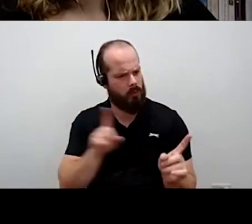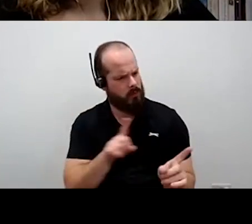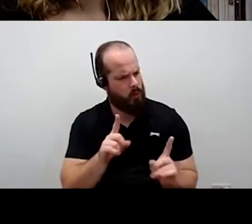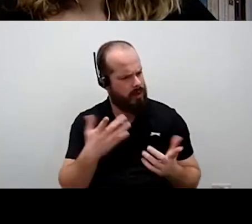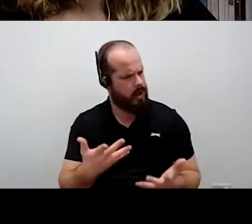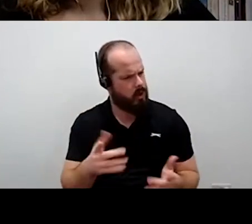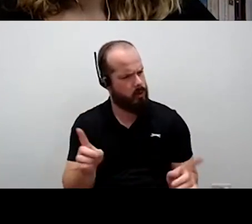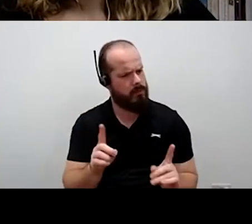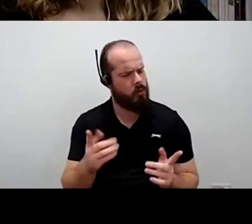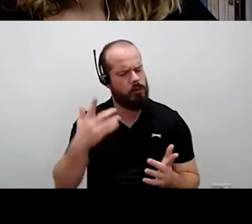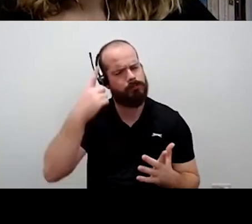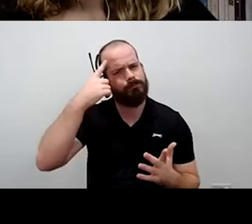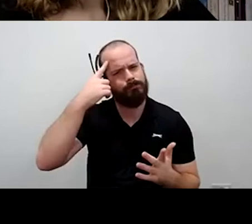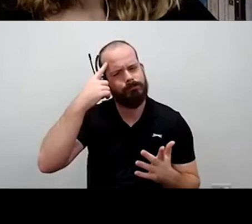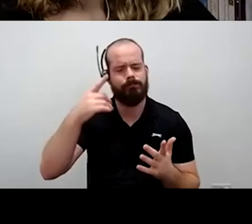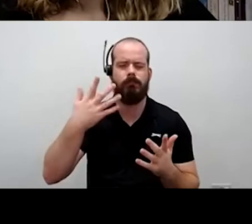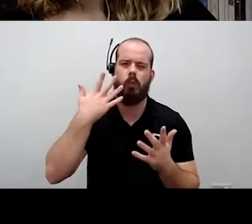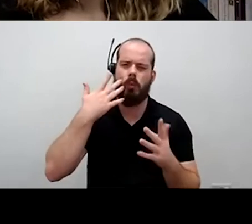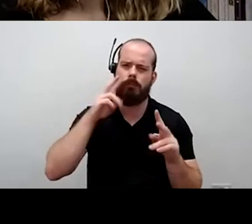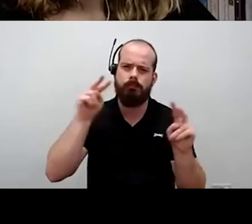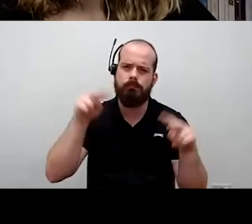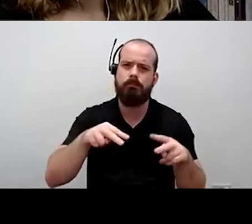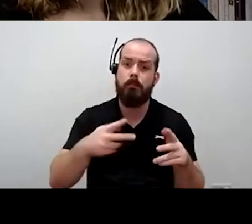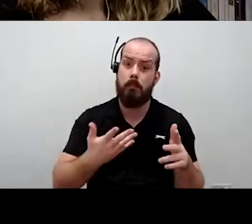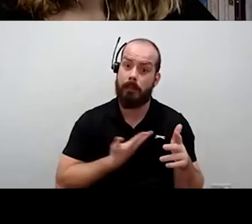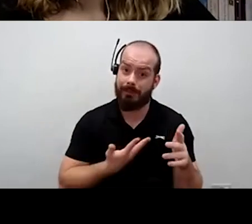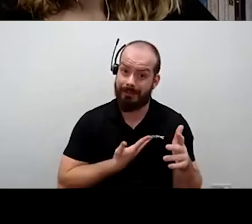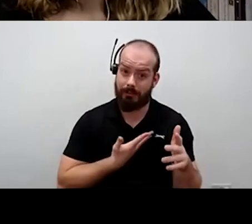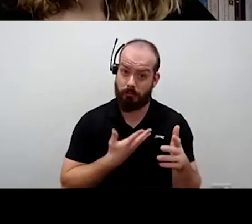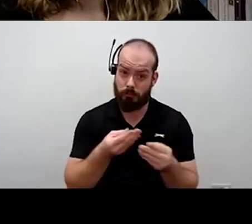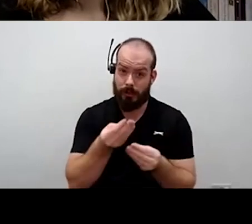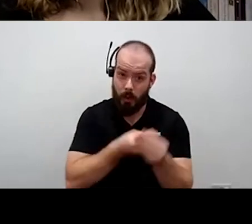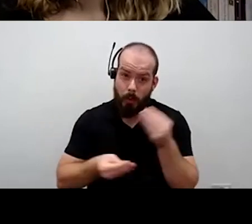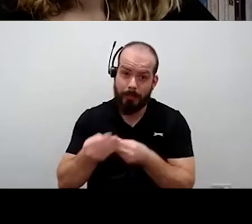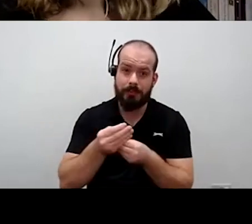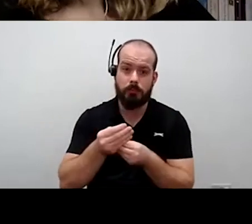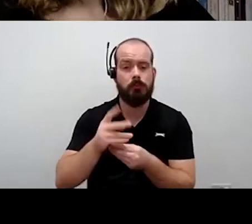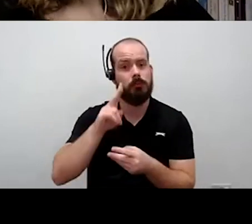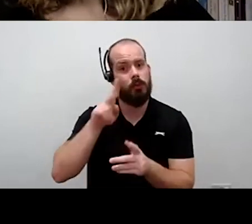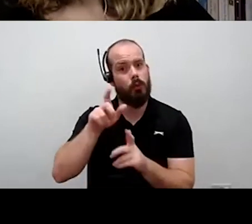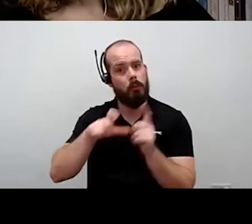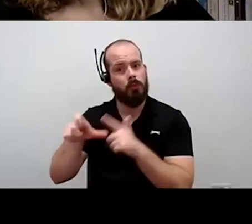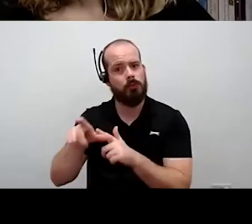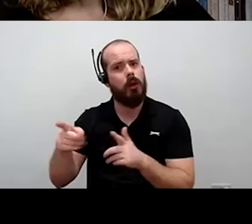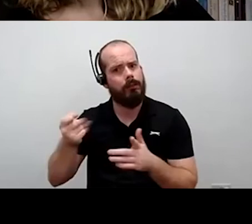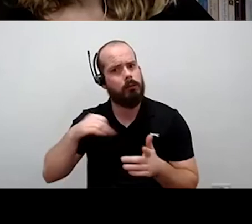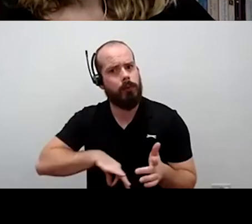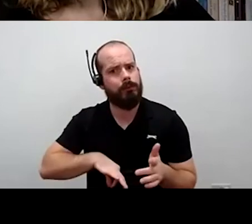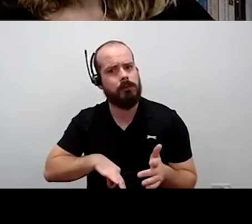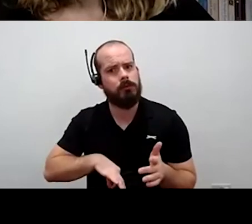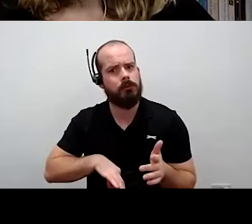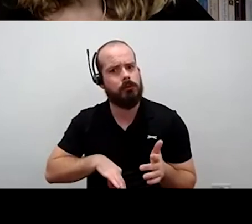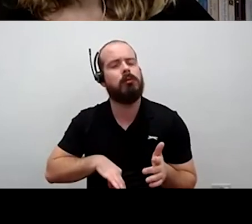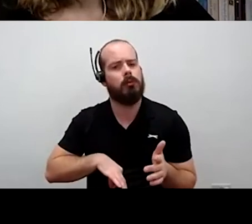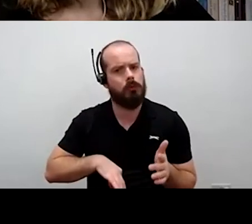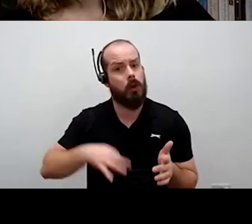did the dynamics of the financials, when you treated it as a business case, the community suddenly started seeing that there was a profit to be made from these projects, which they could then reinvest